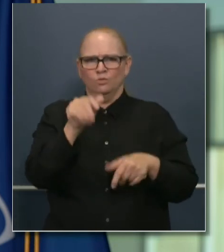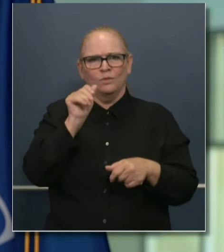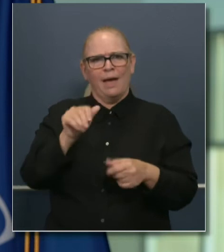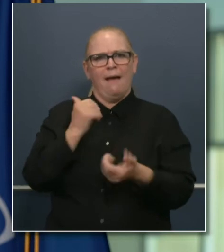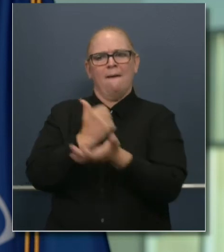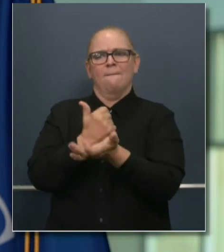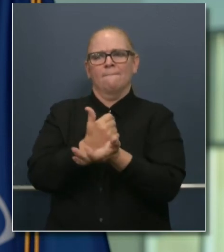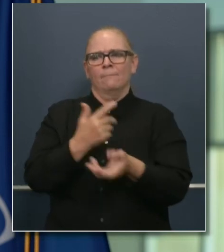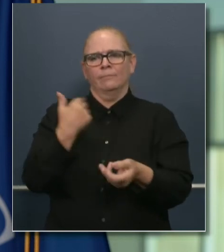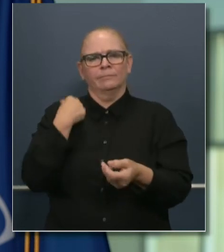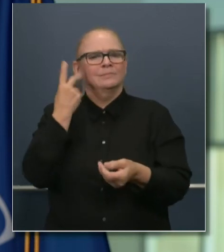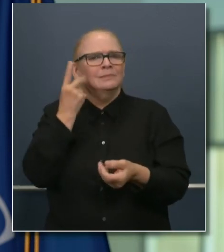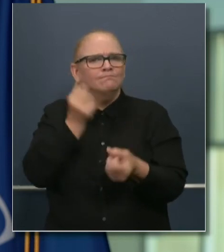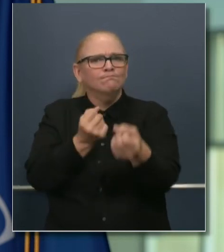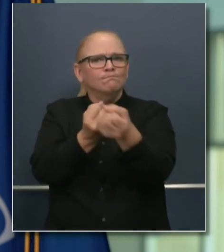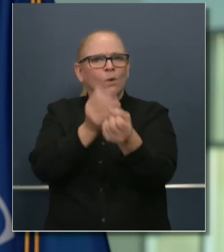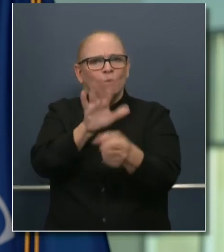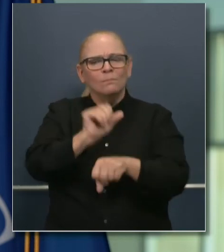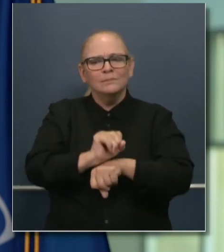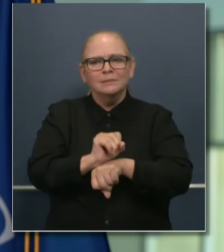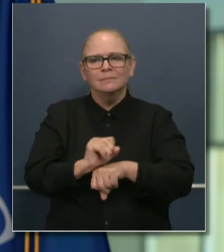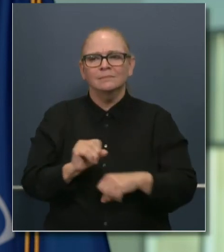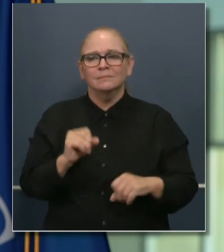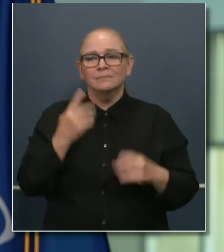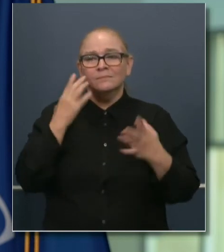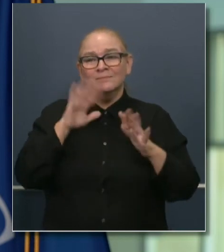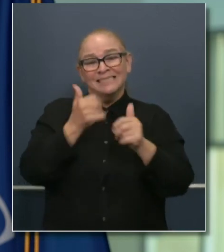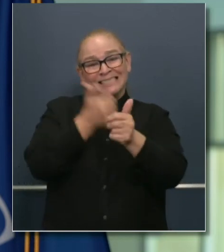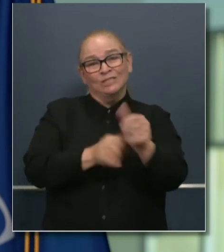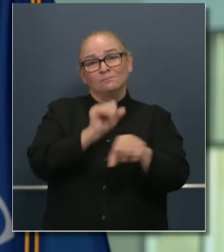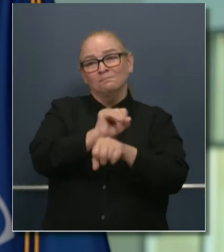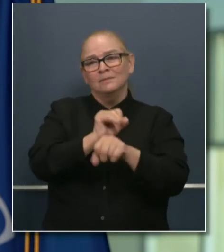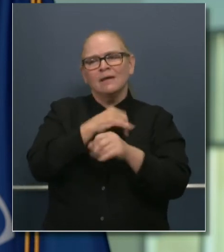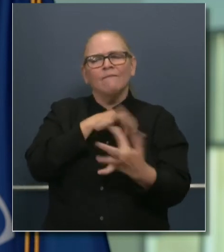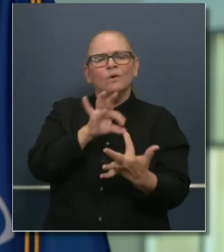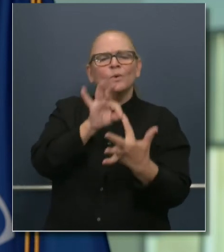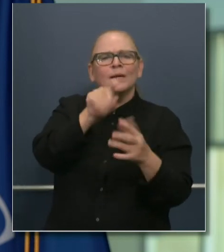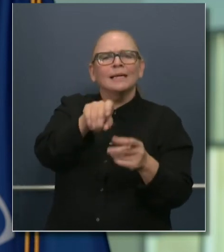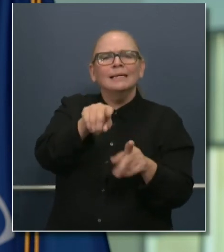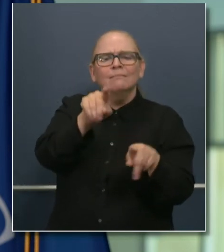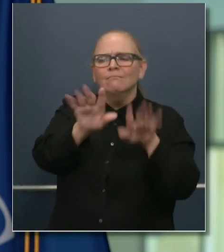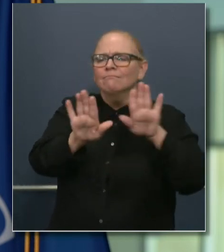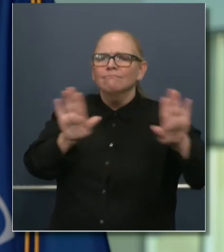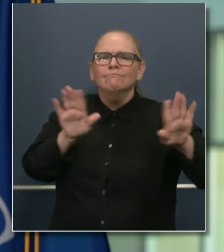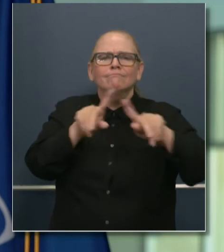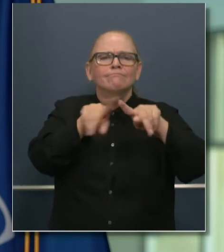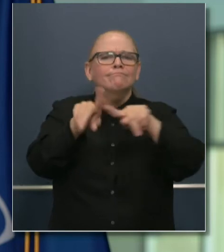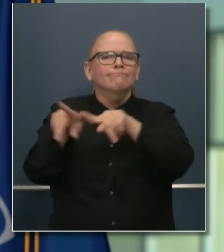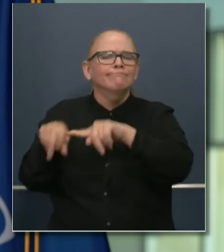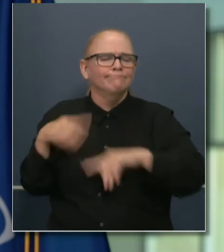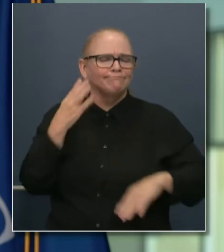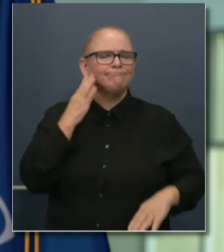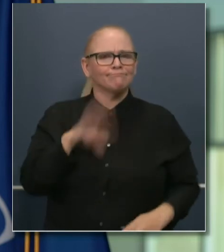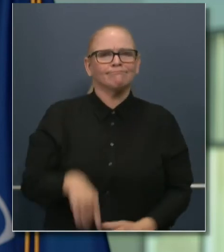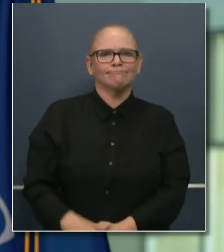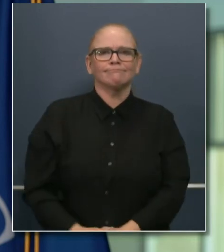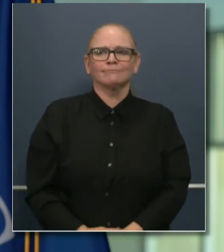what we can do to address your unique, because every business is unique circumstance. Jeremy White,